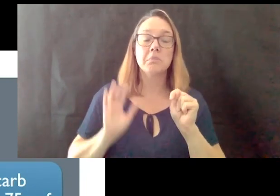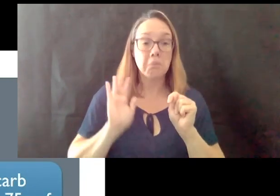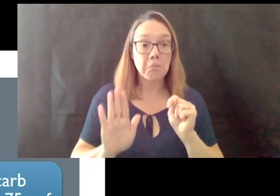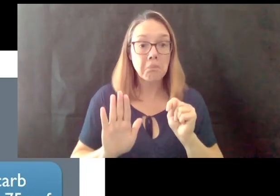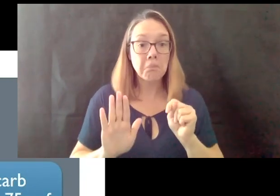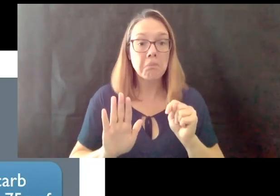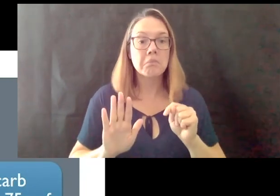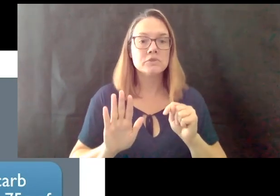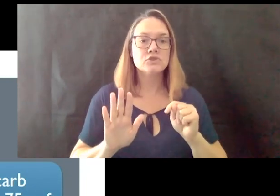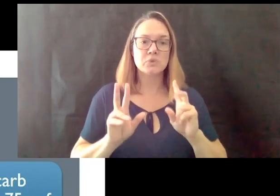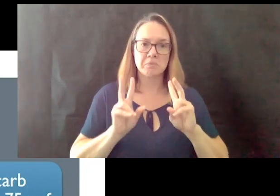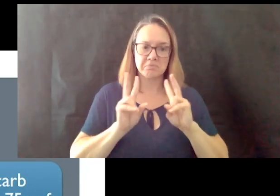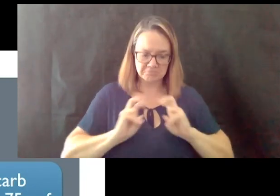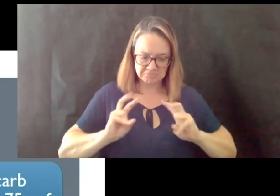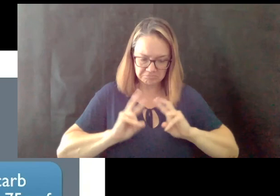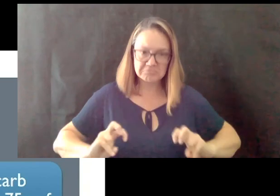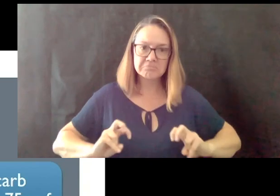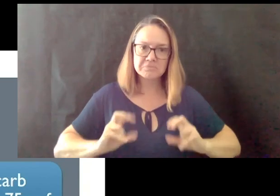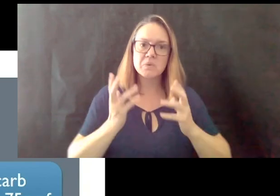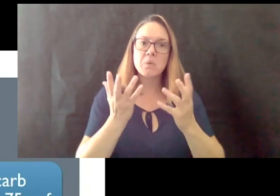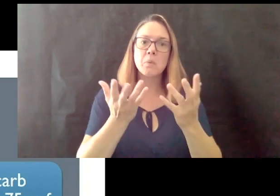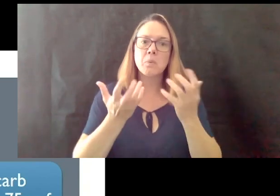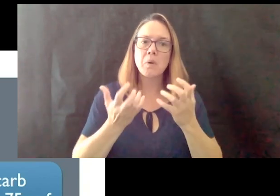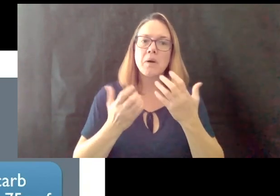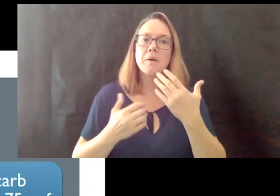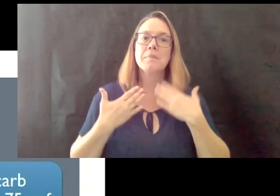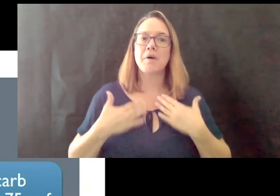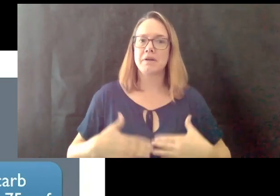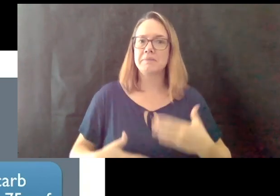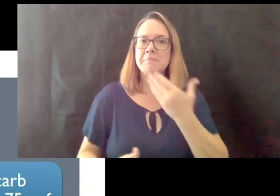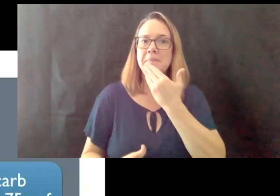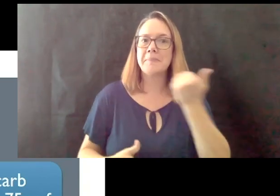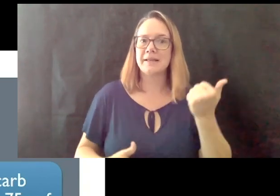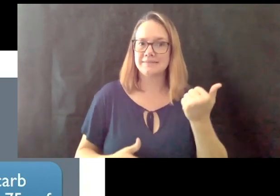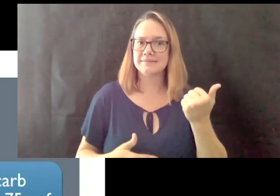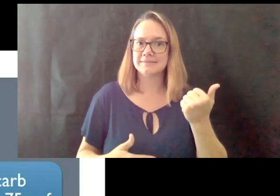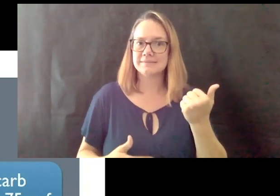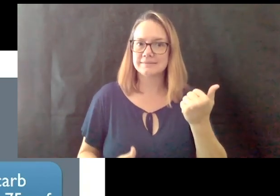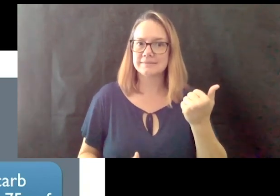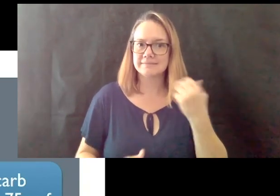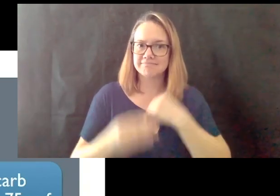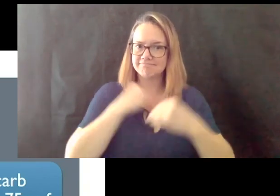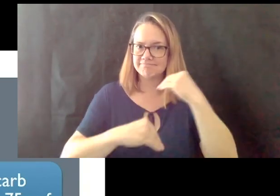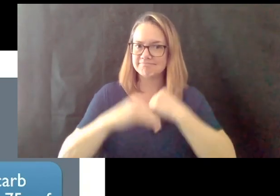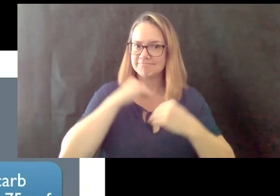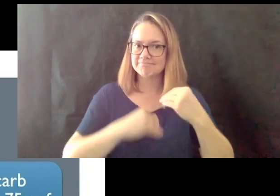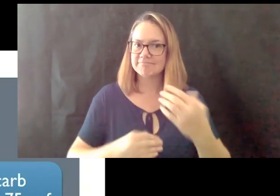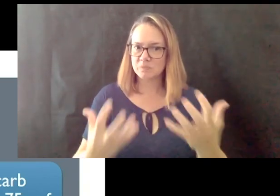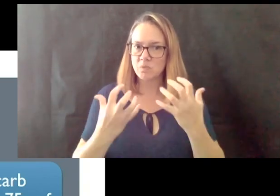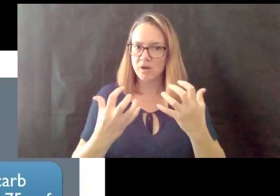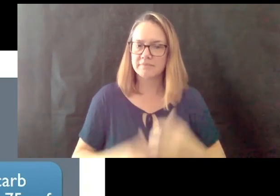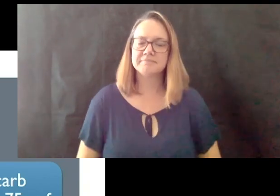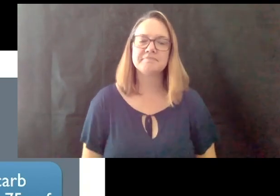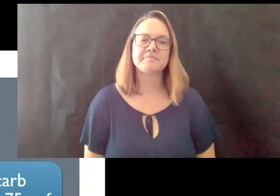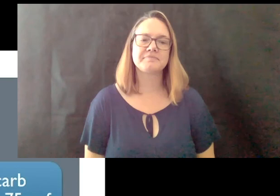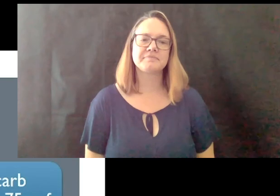we're kind of monitoring and making sure we're giving our body the best that we can.